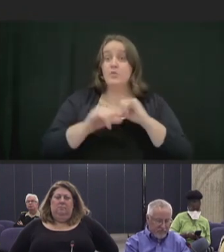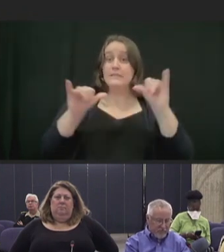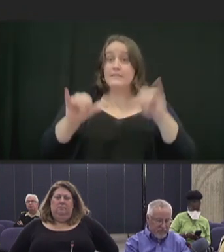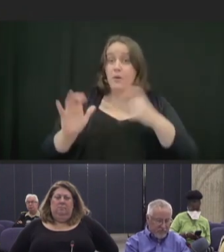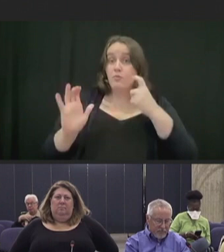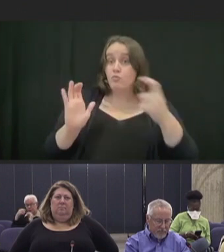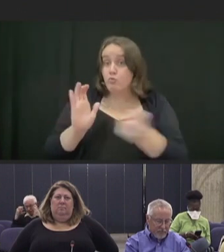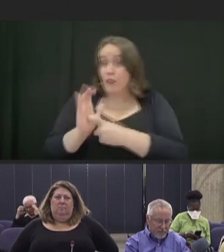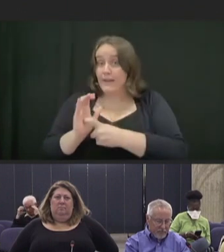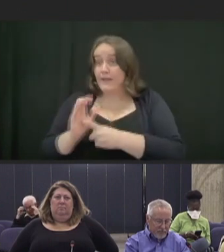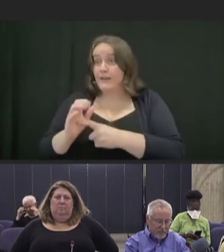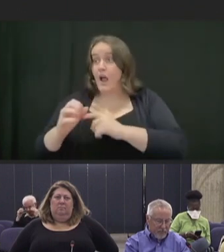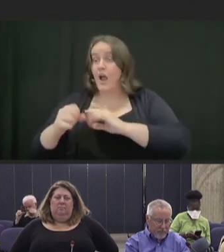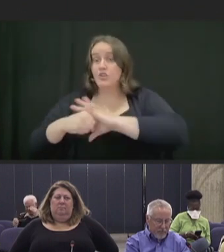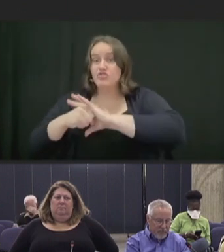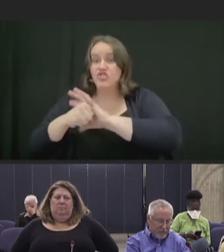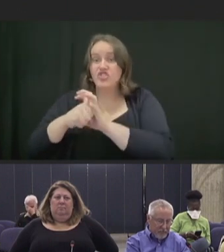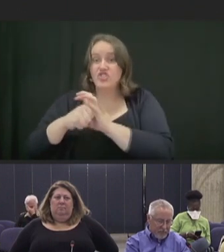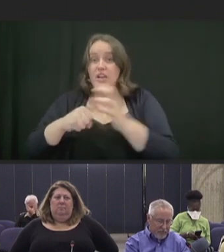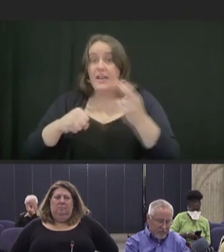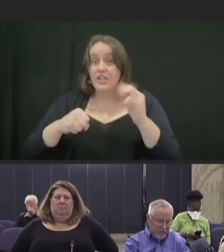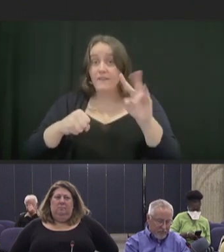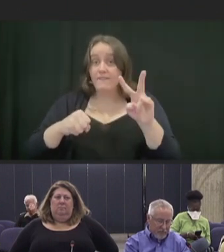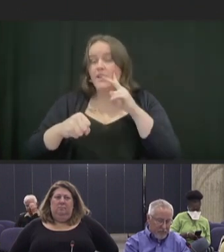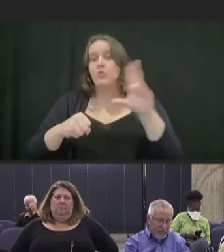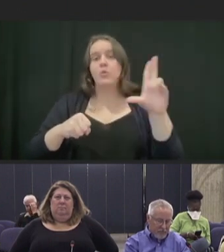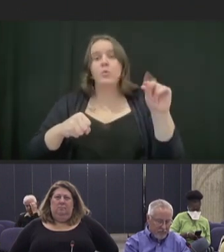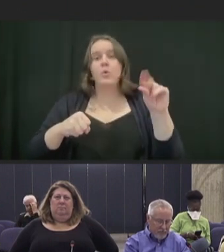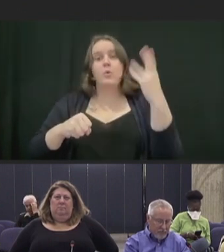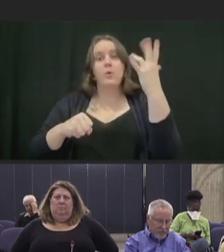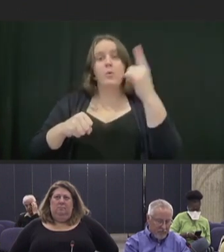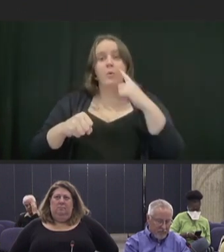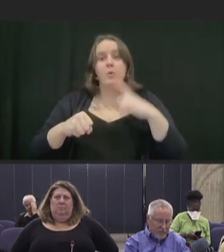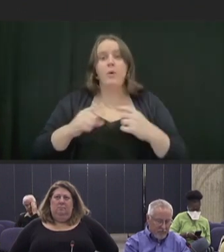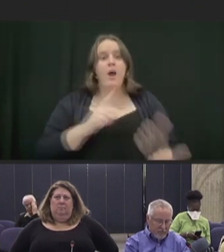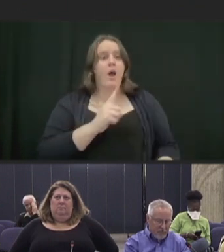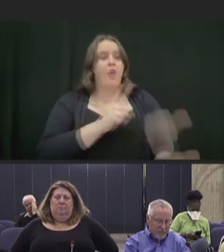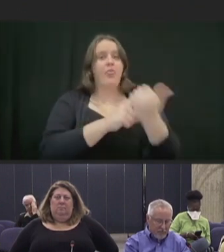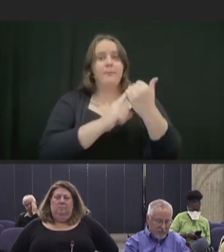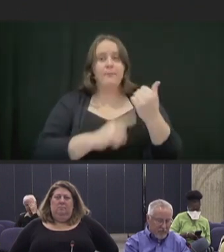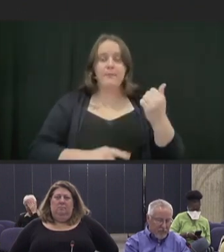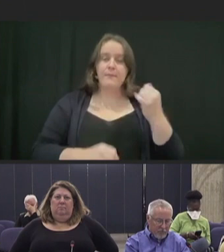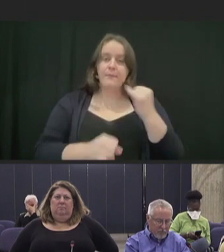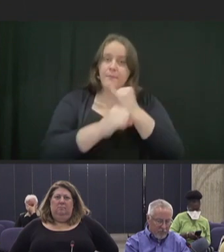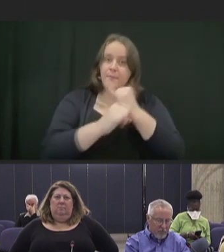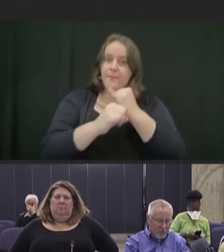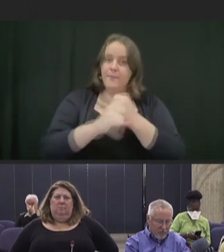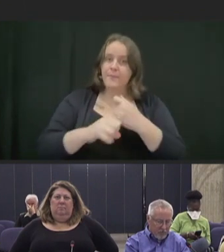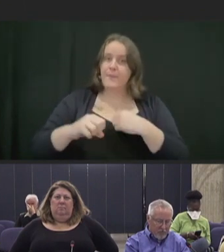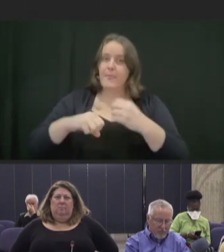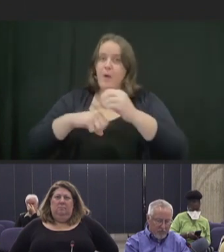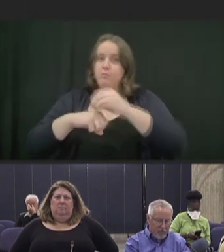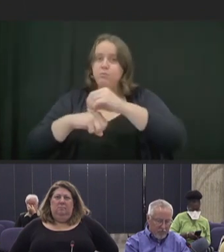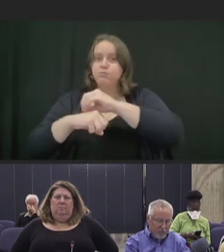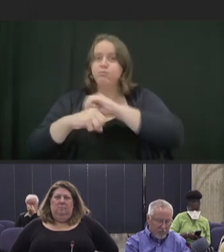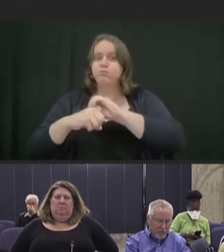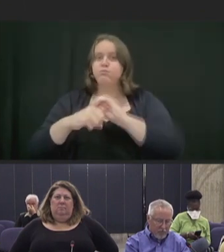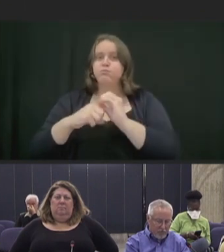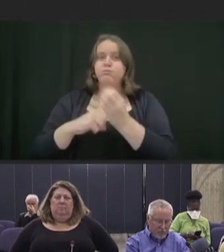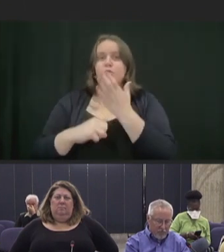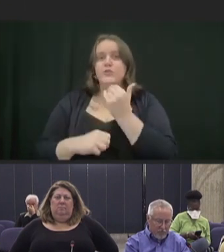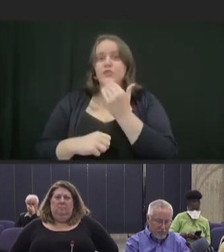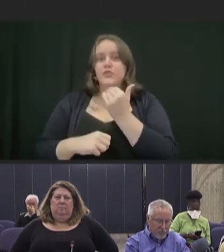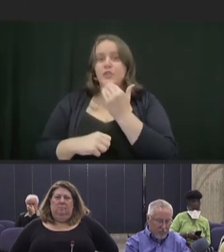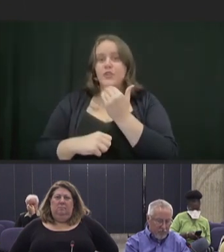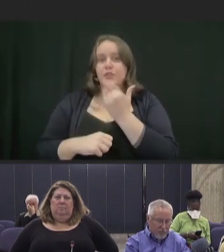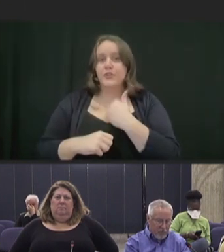And BG18 has this blue loop shown here that can reach past the sugar molecules. And that's called the HCDR3 loop.